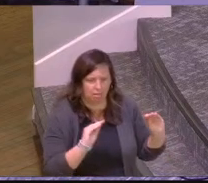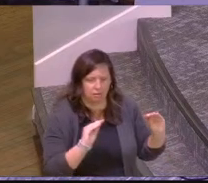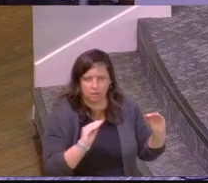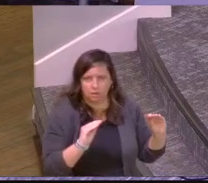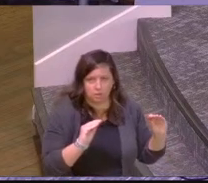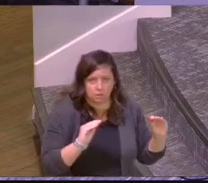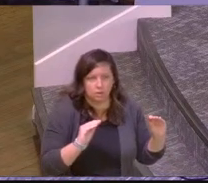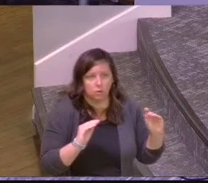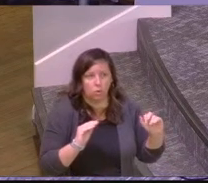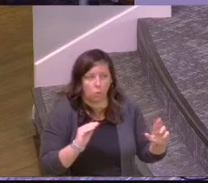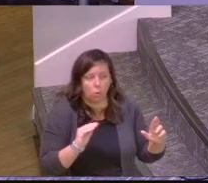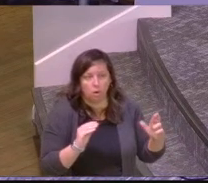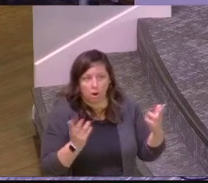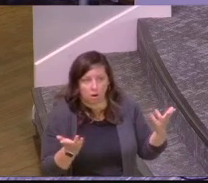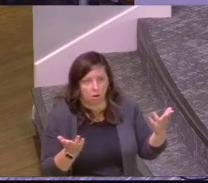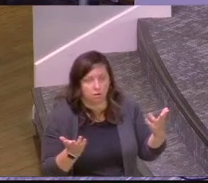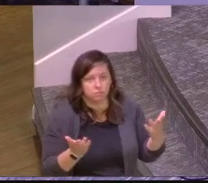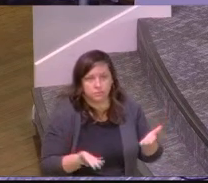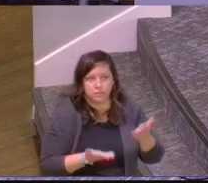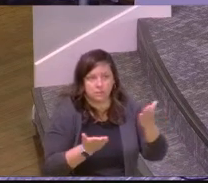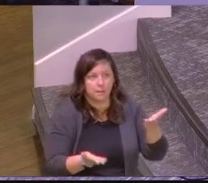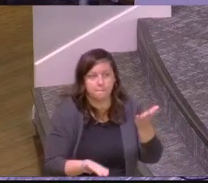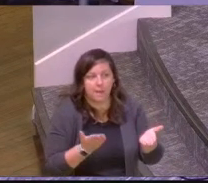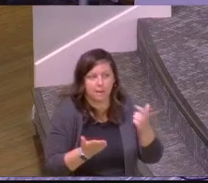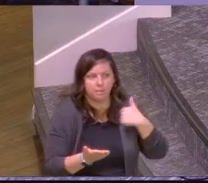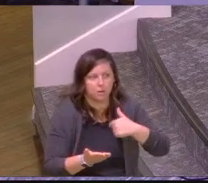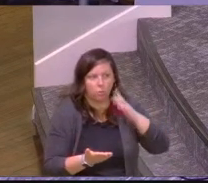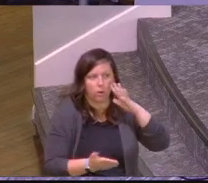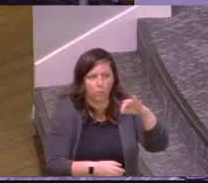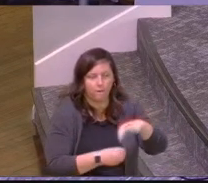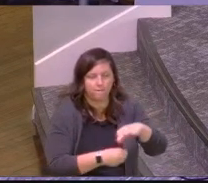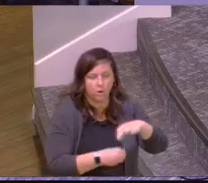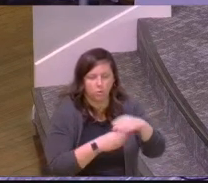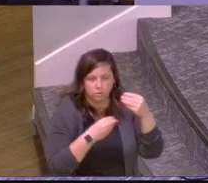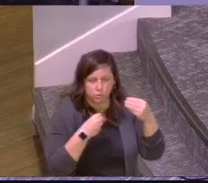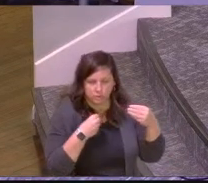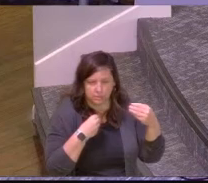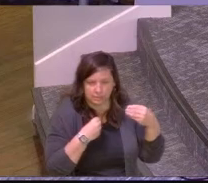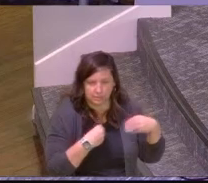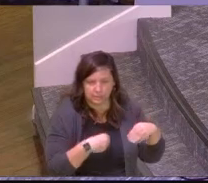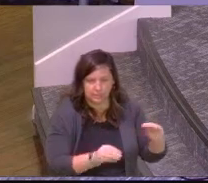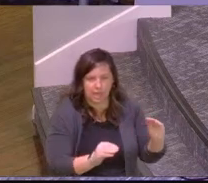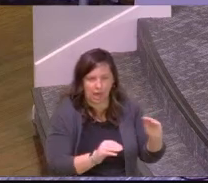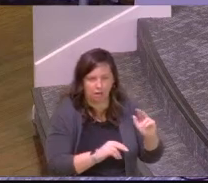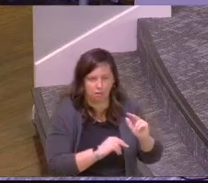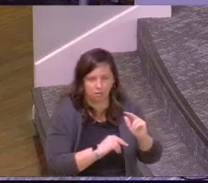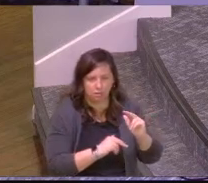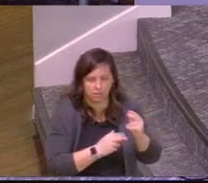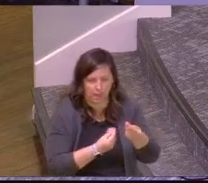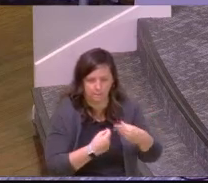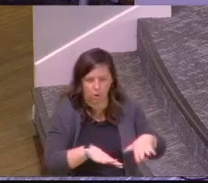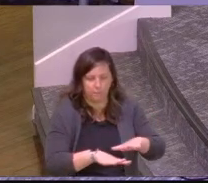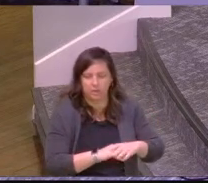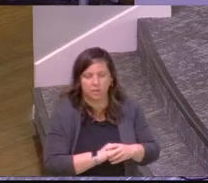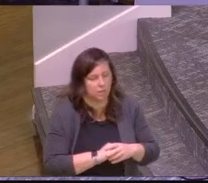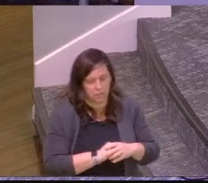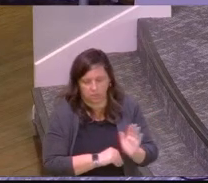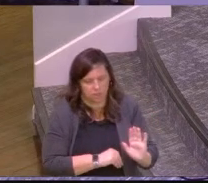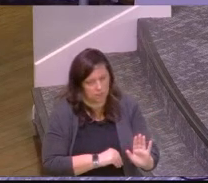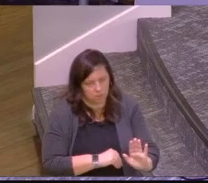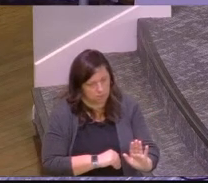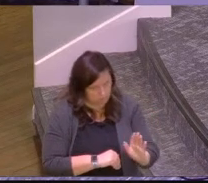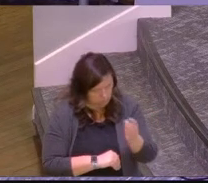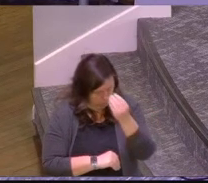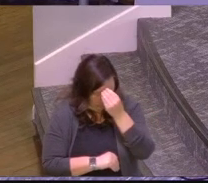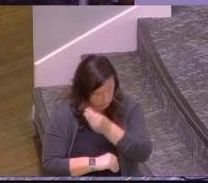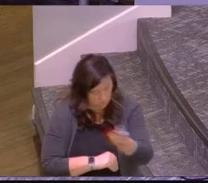sort of indicating that there might be a vote to sell the property. And I just wanted to clarify that that has not been something